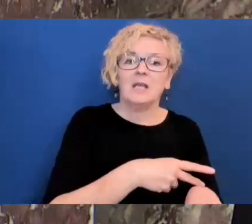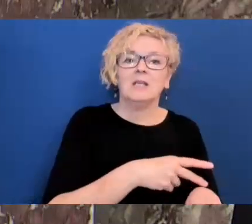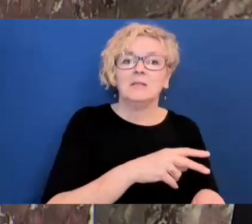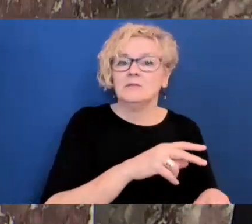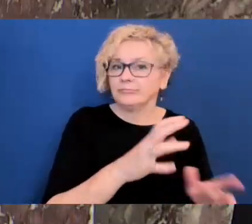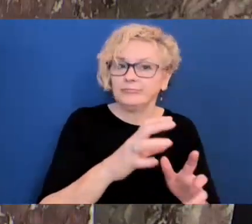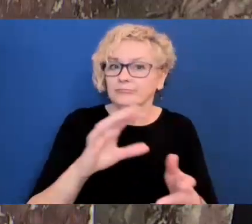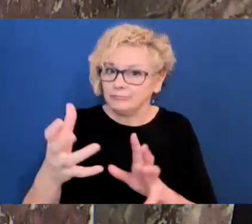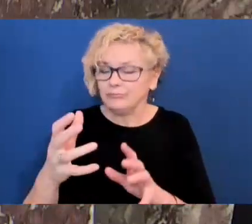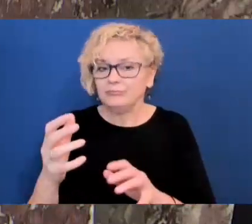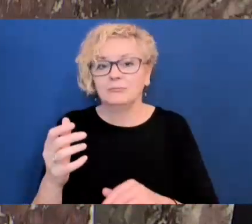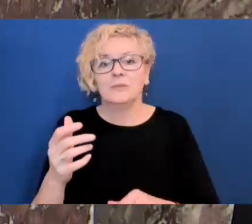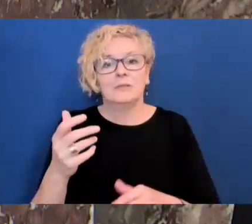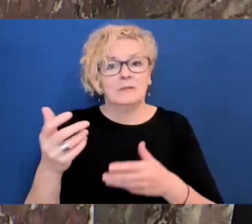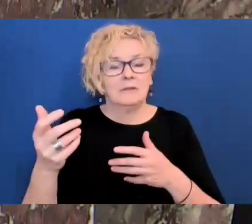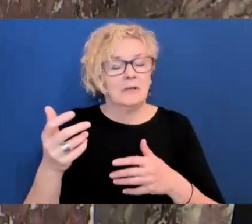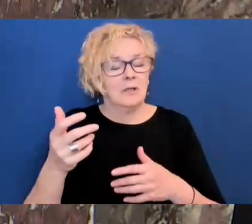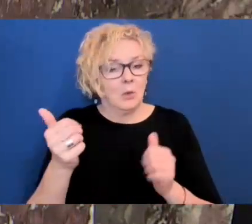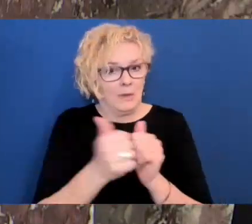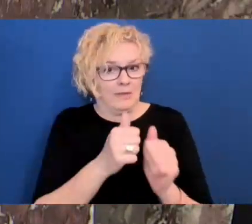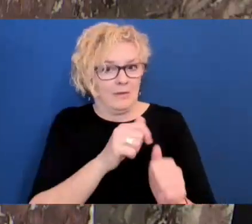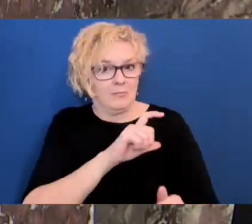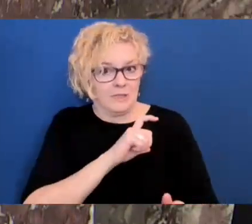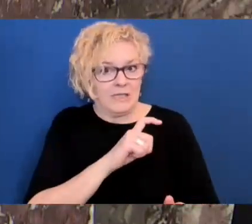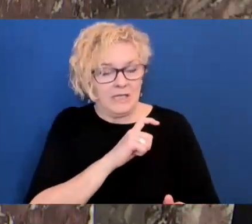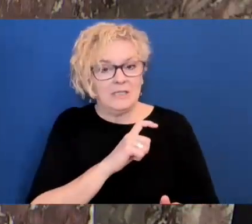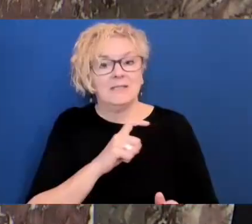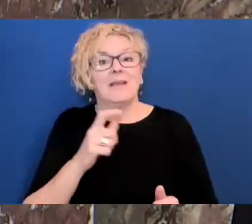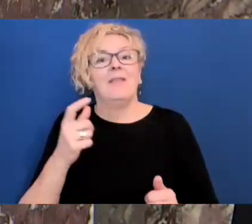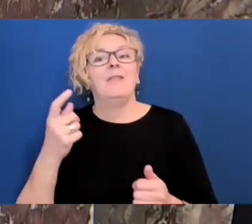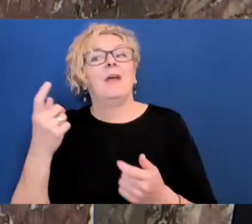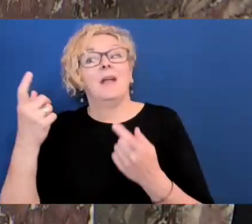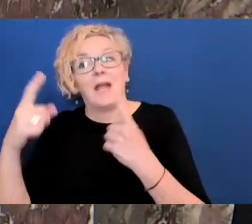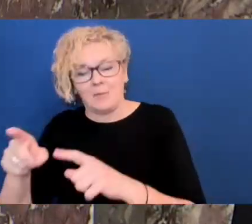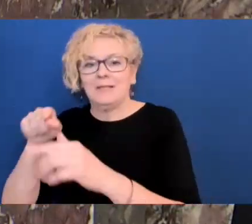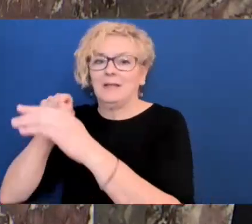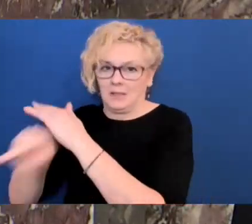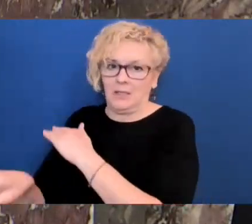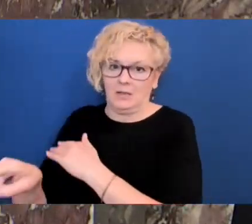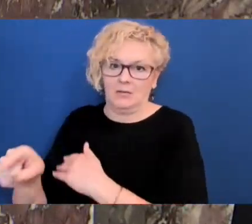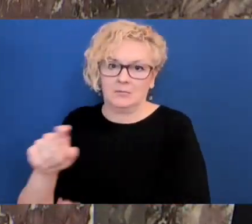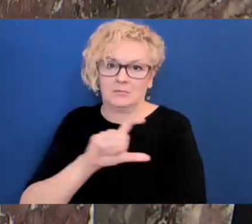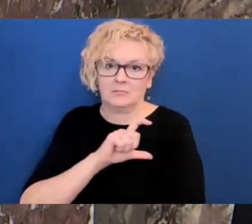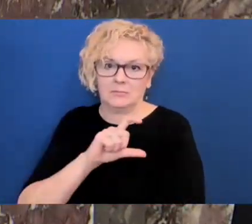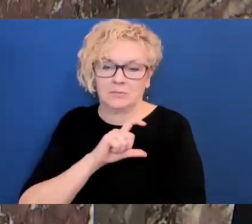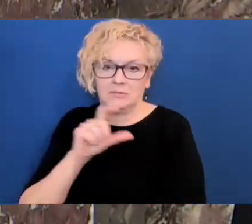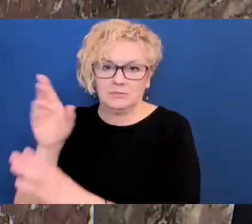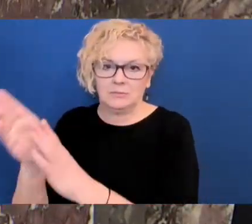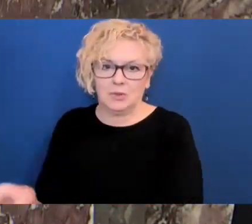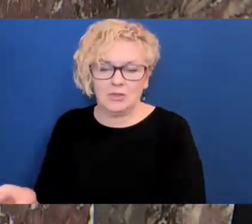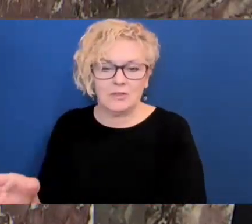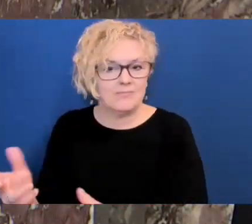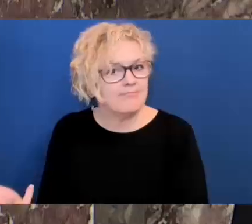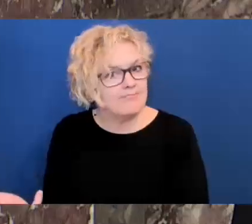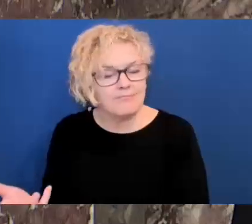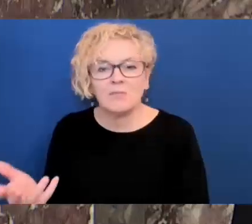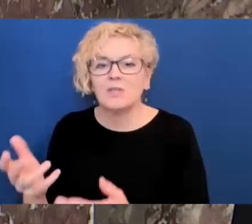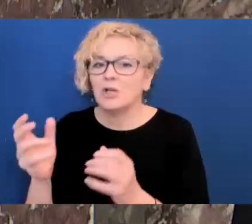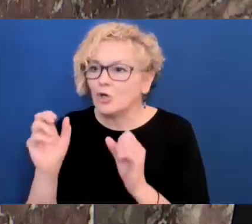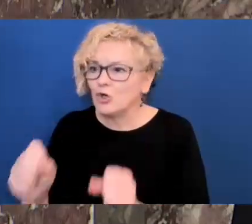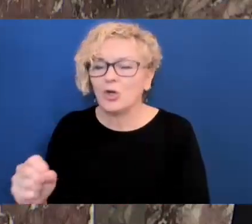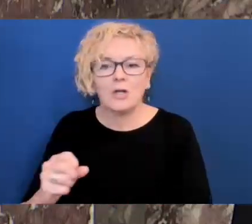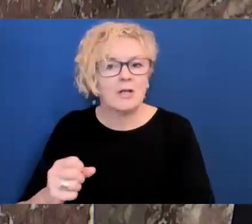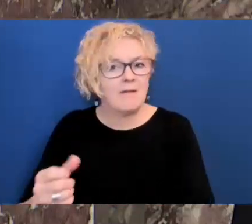later. Through you, Mr. Speaker, to the Premier, these tragic and preventable